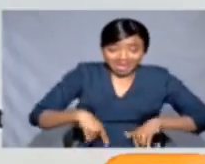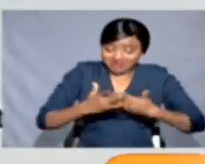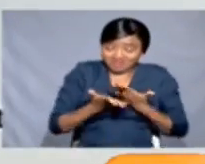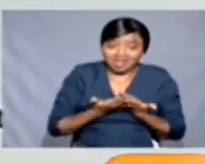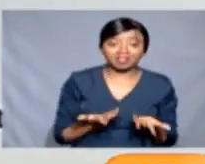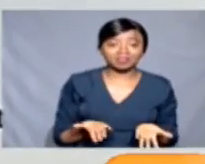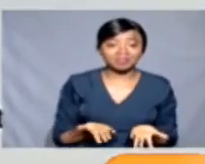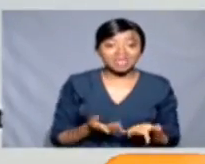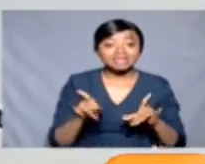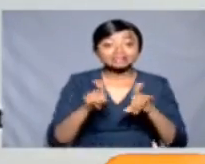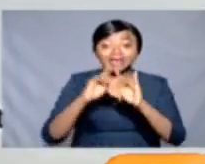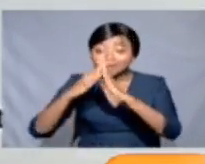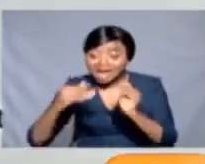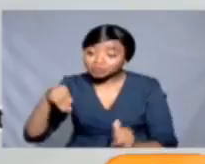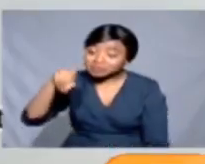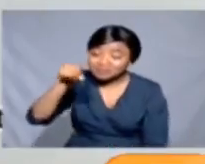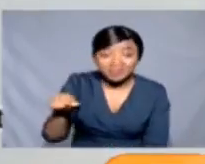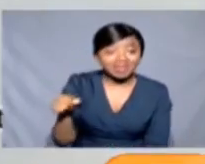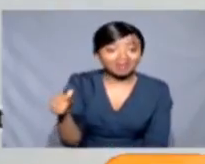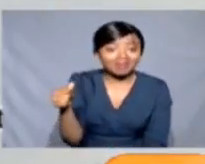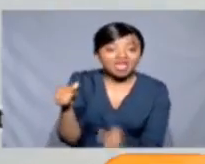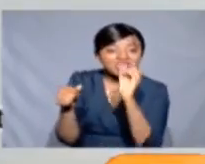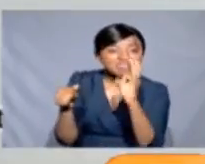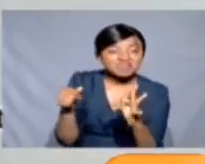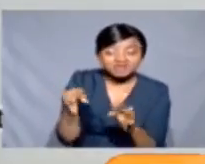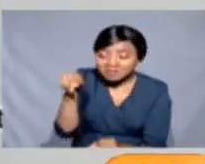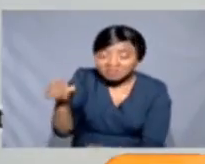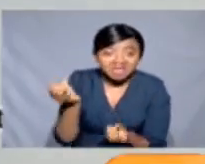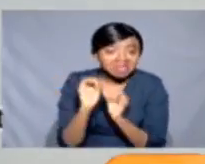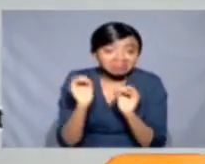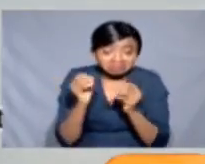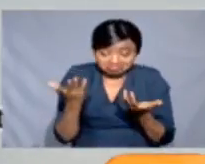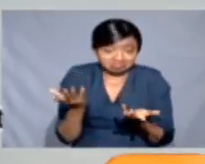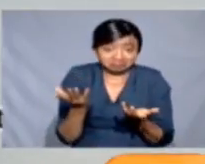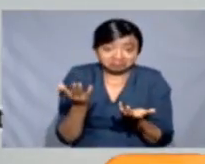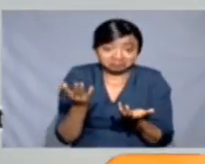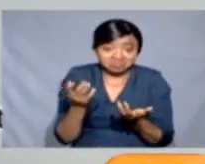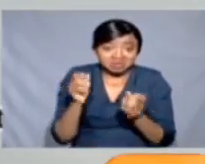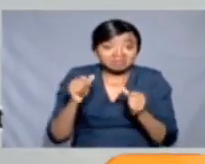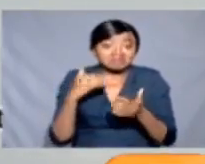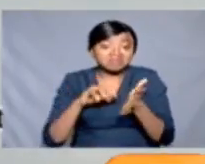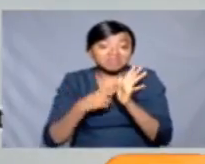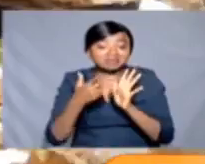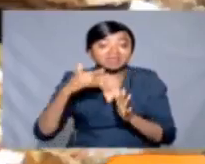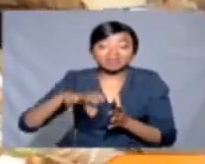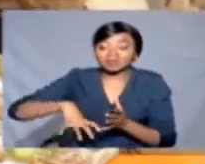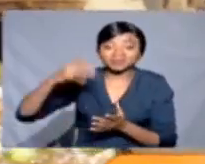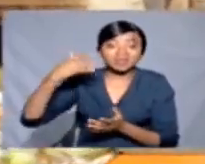nyumba. Na kama uwezi lipa nyumba basi unaona mtu atakuumiza aibe auliwe.